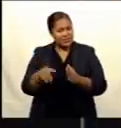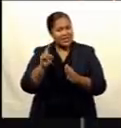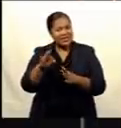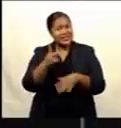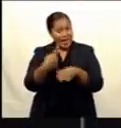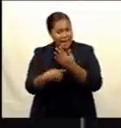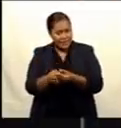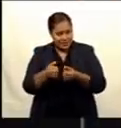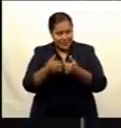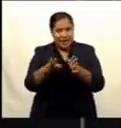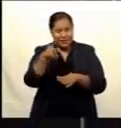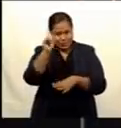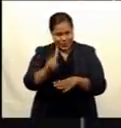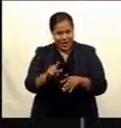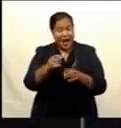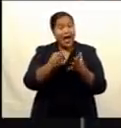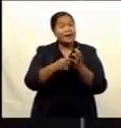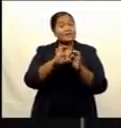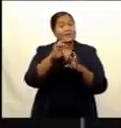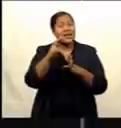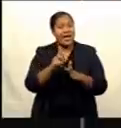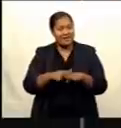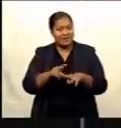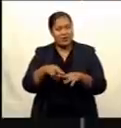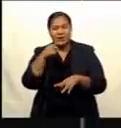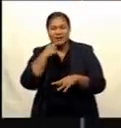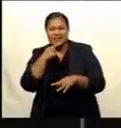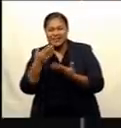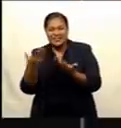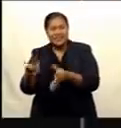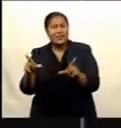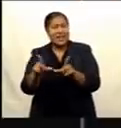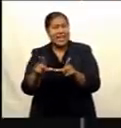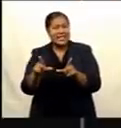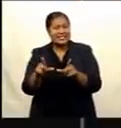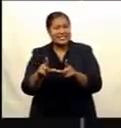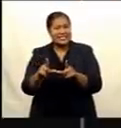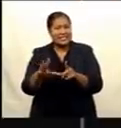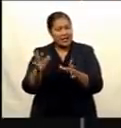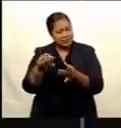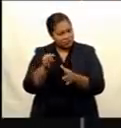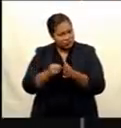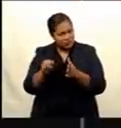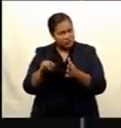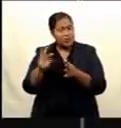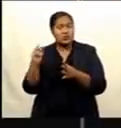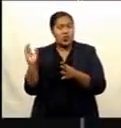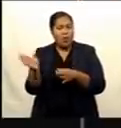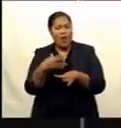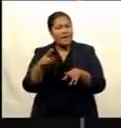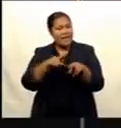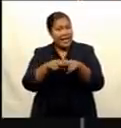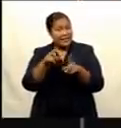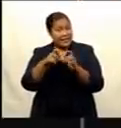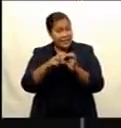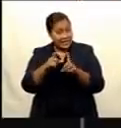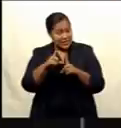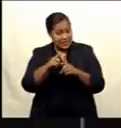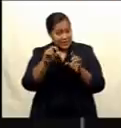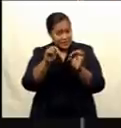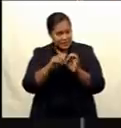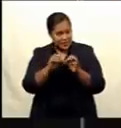today, and the RBF will now lend to commercial banks, licensed credit institutions, the Fiji Development Bank and Housing Authority at a rate